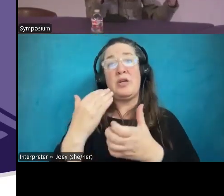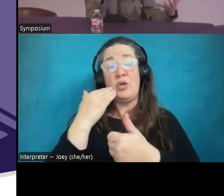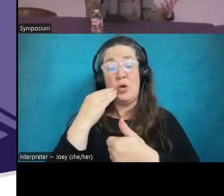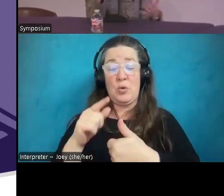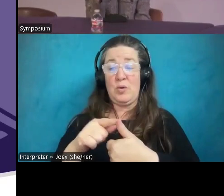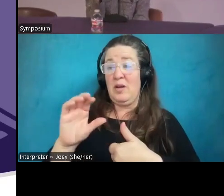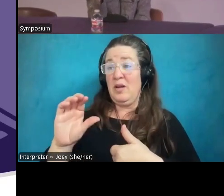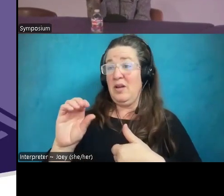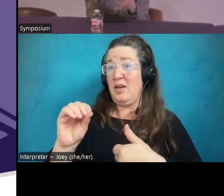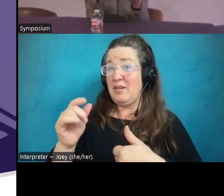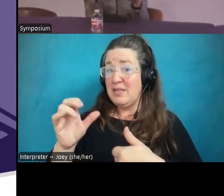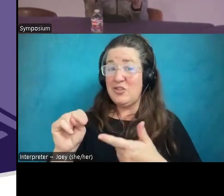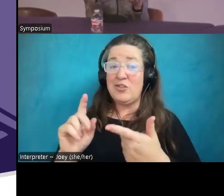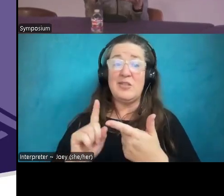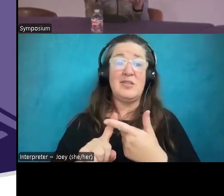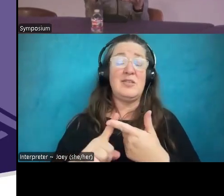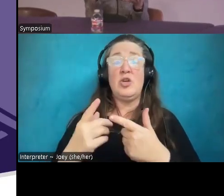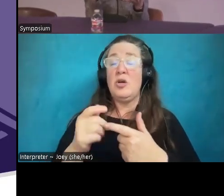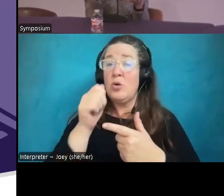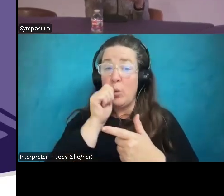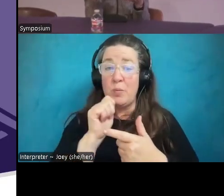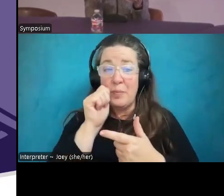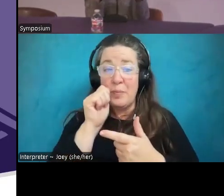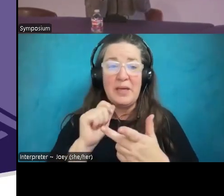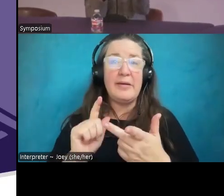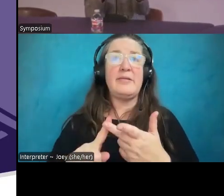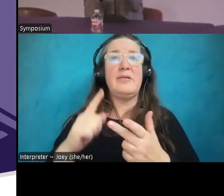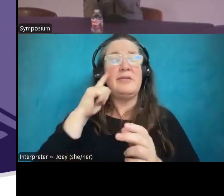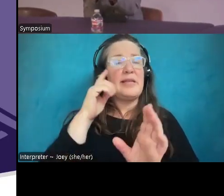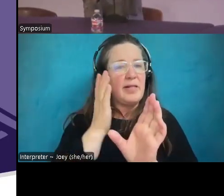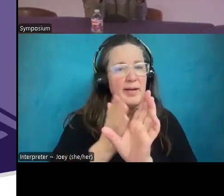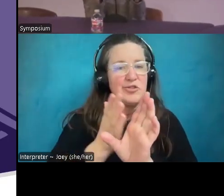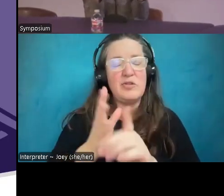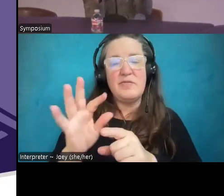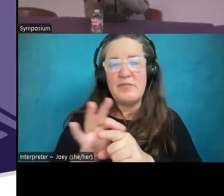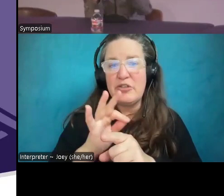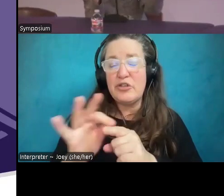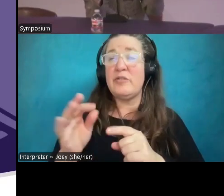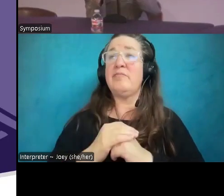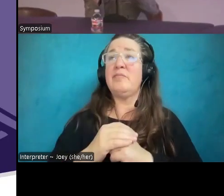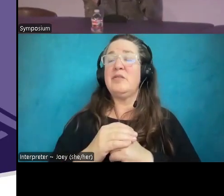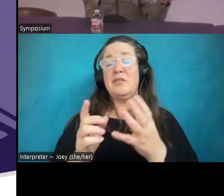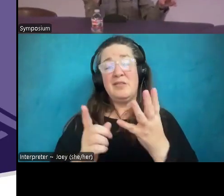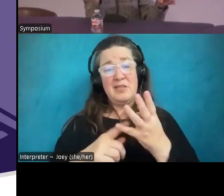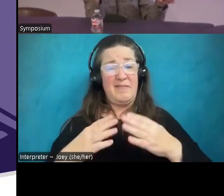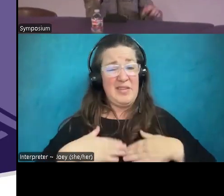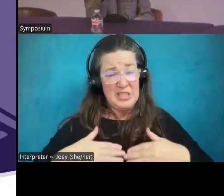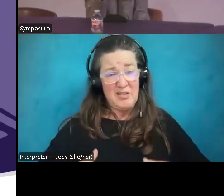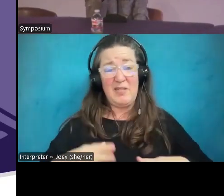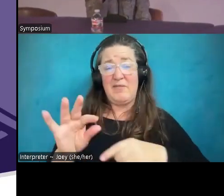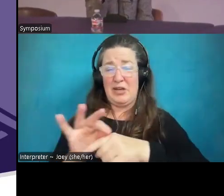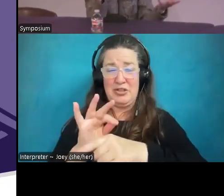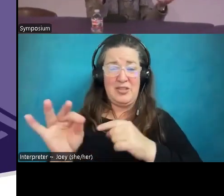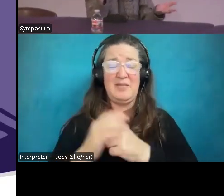coping, psychological functioning, and physical functioning, because they're separate slices of the pie, but yet they all kind of interact together, is